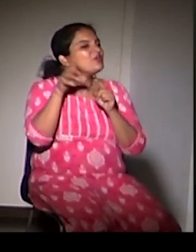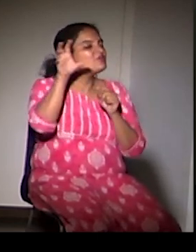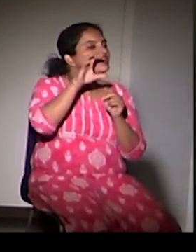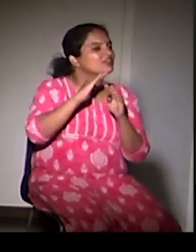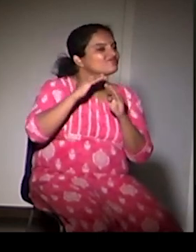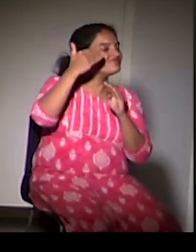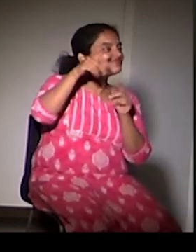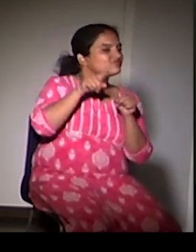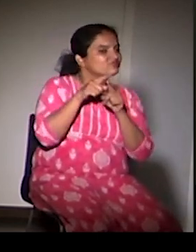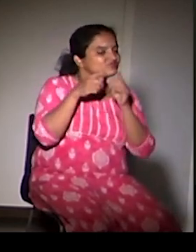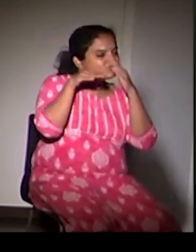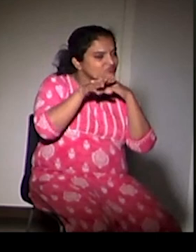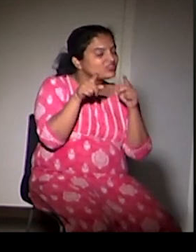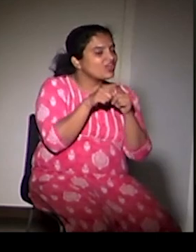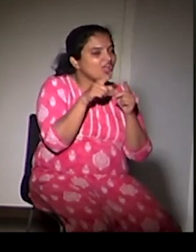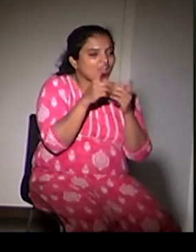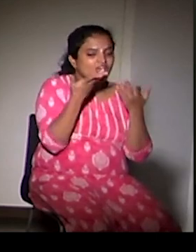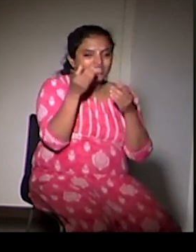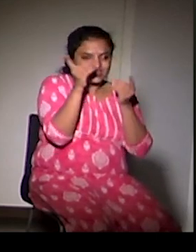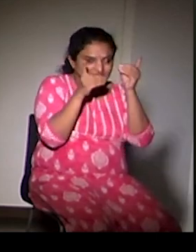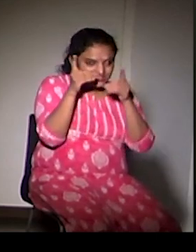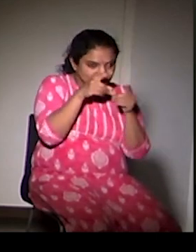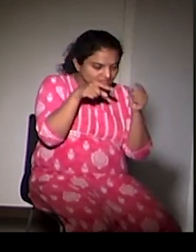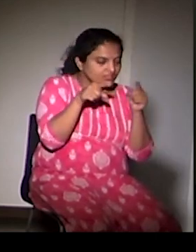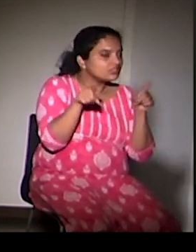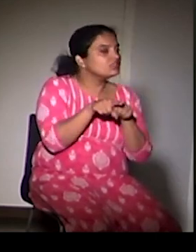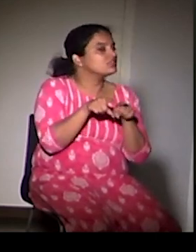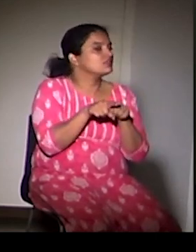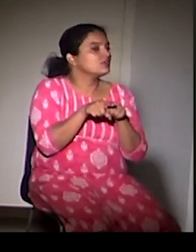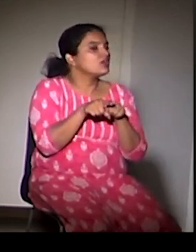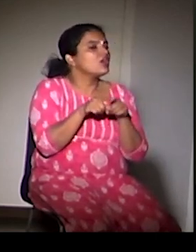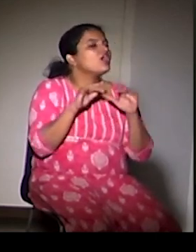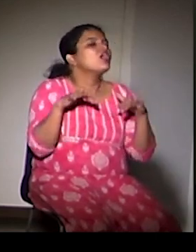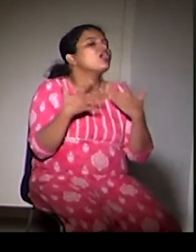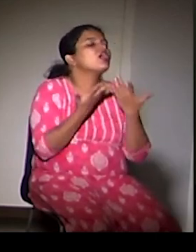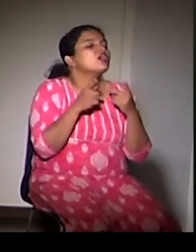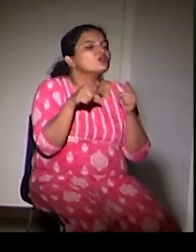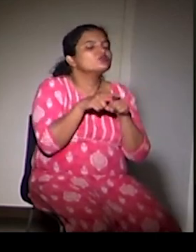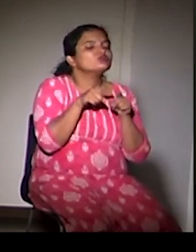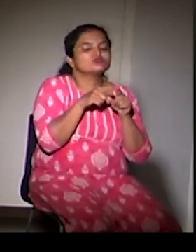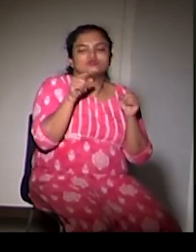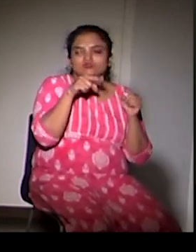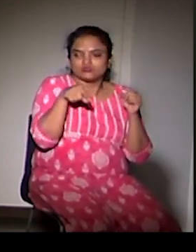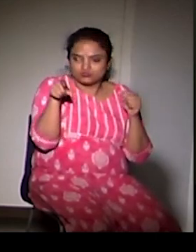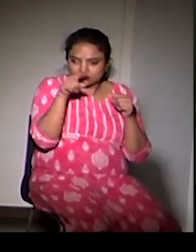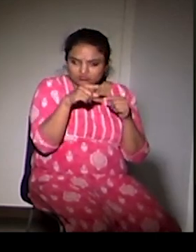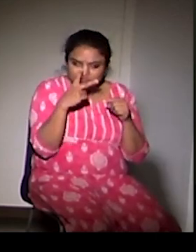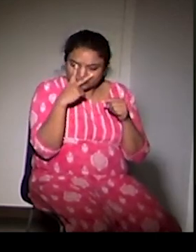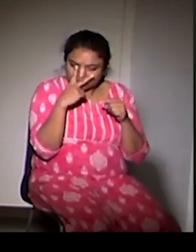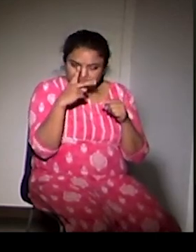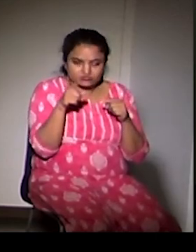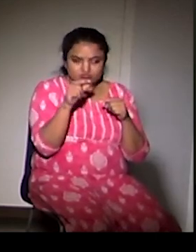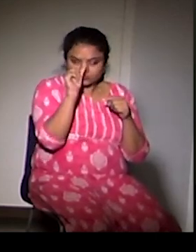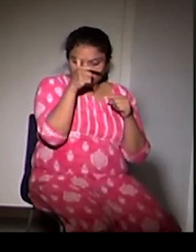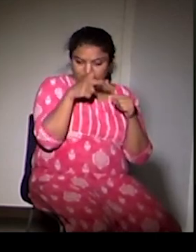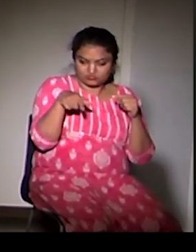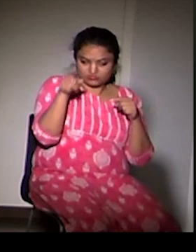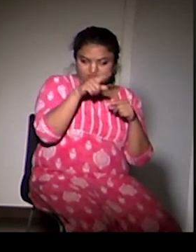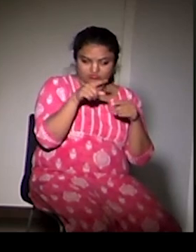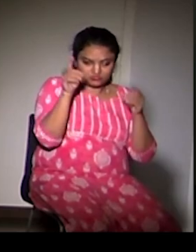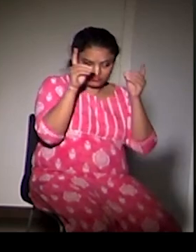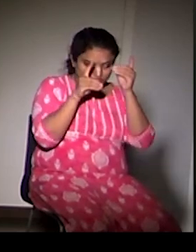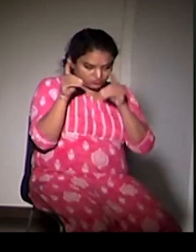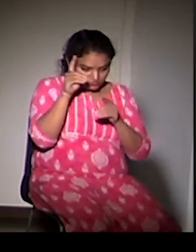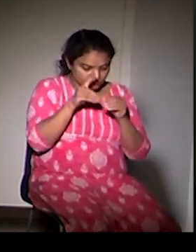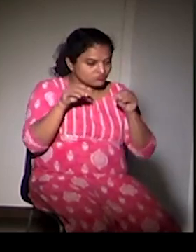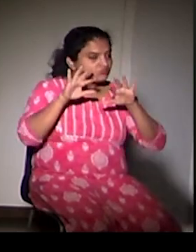these decorations. So how do we define Indian tiles, or tiles from the